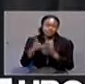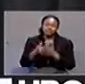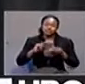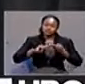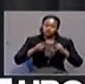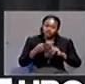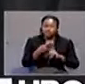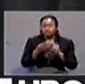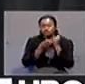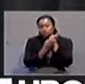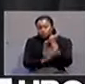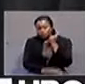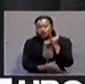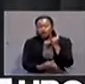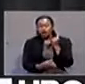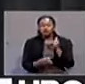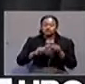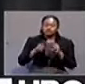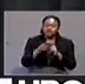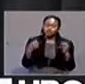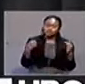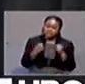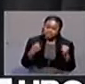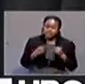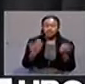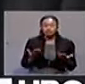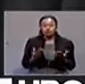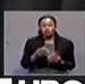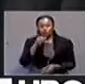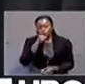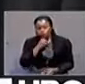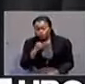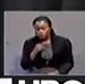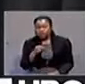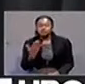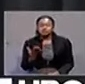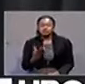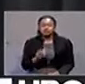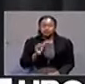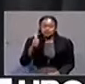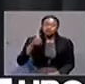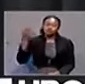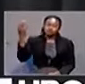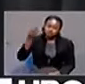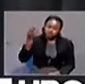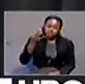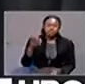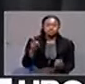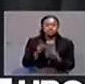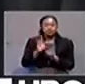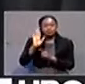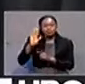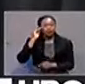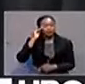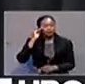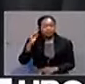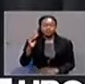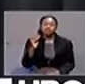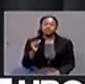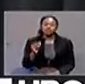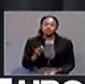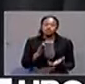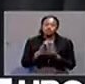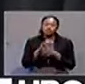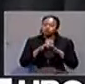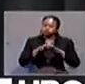poor, to the sick, to the elderly. He preached, and his message reached